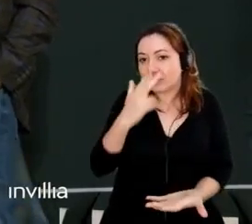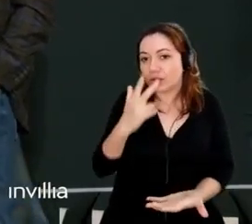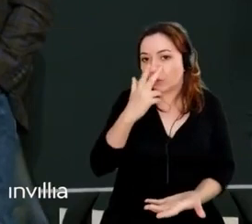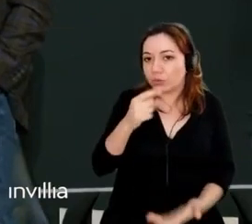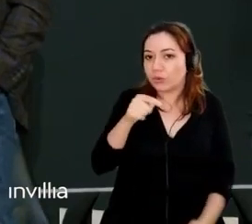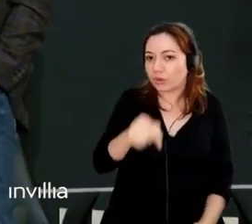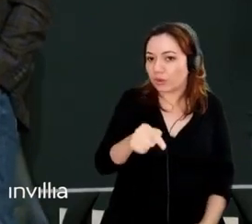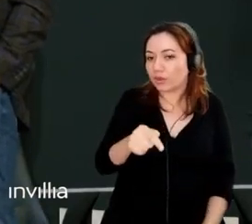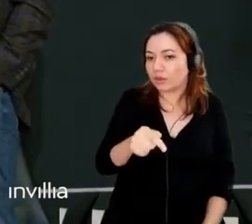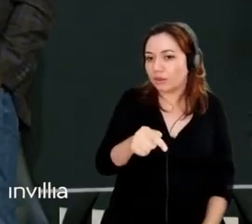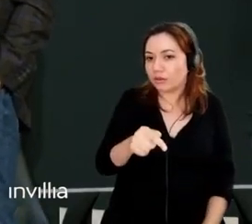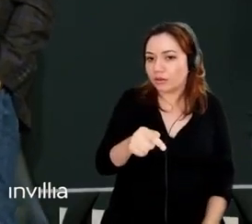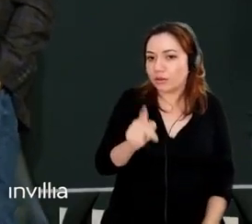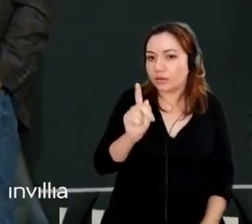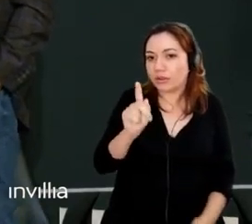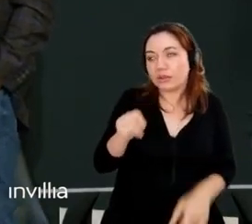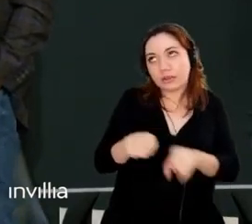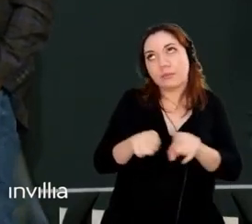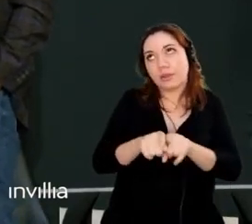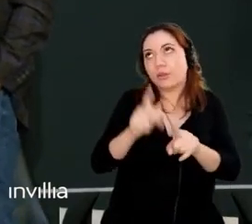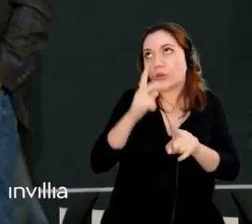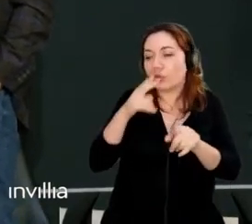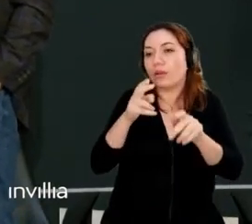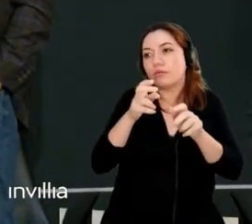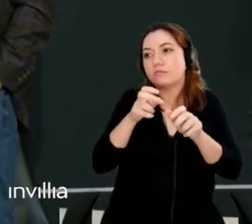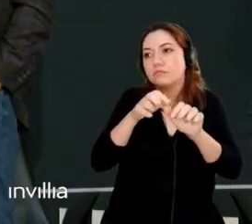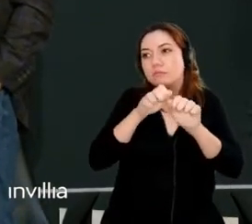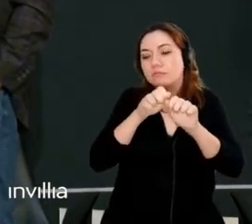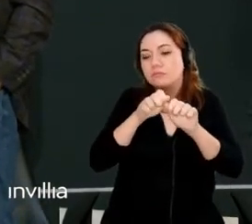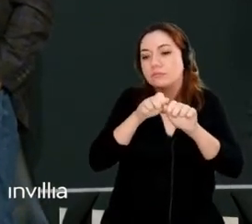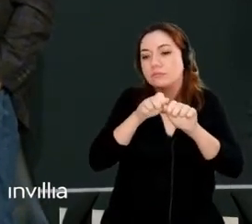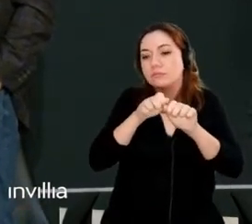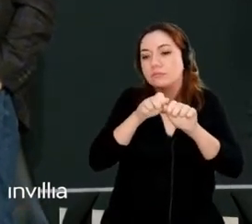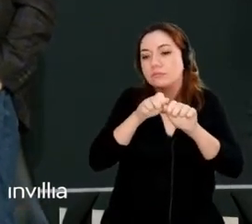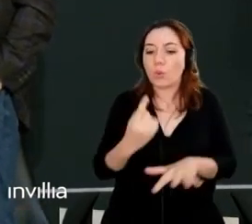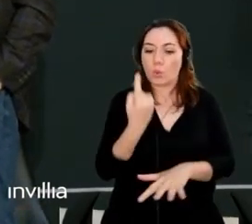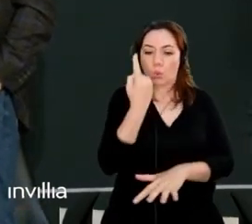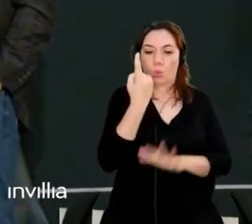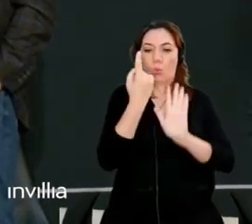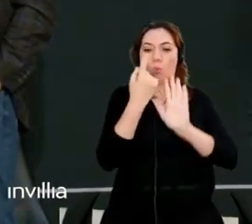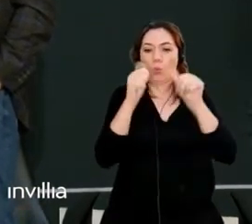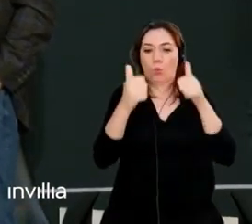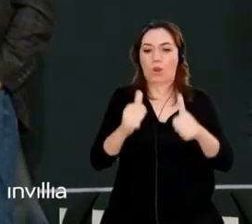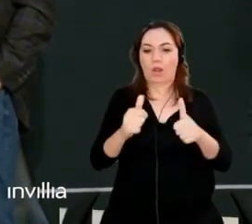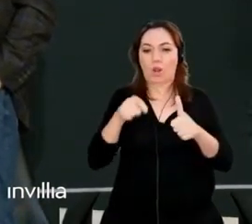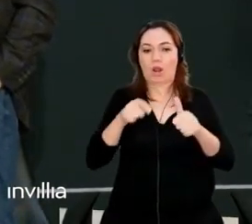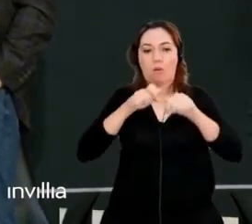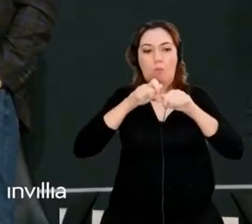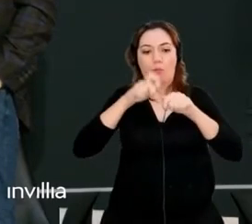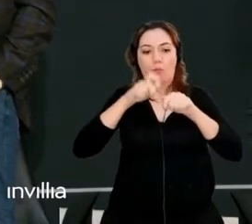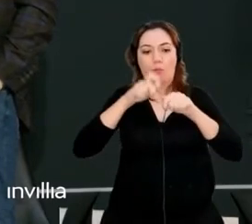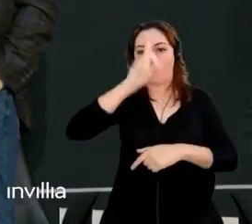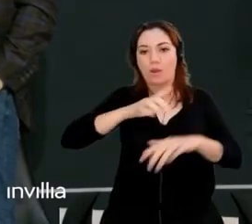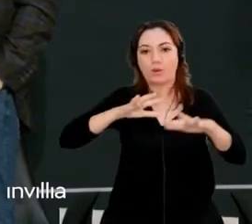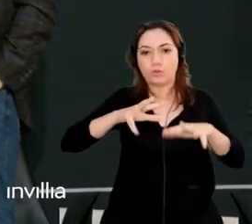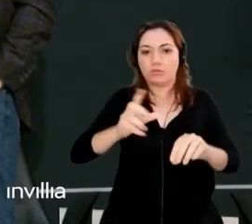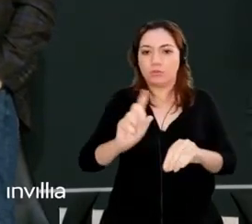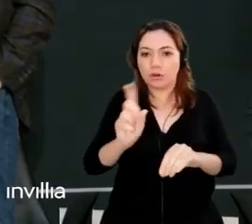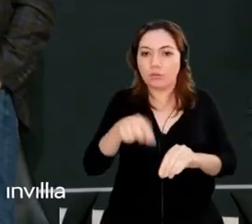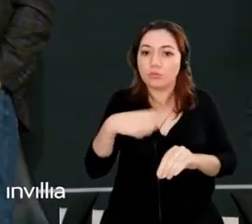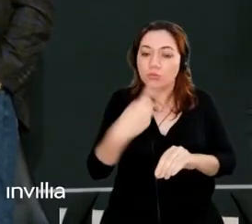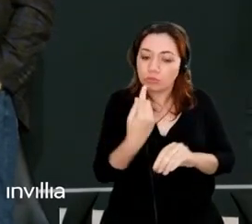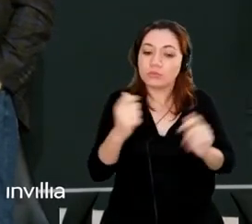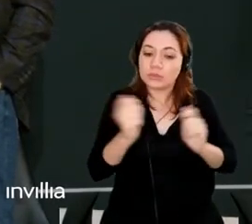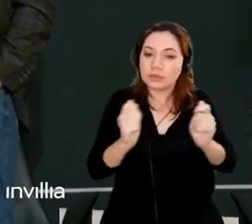of view. So not one model to rule them all, but many models to orchestrate. And so when we're talking about orchestration,